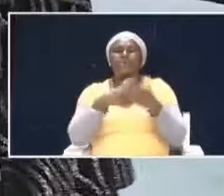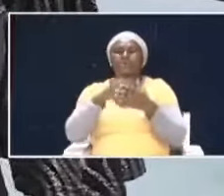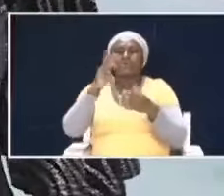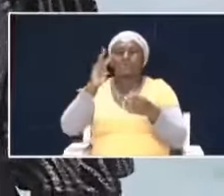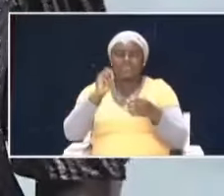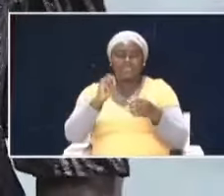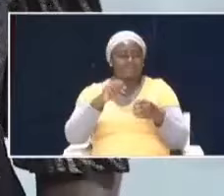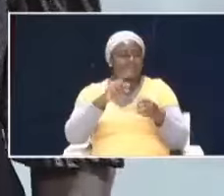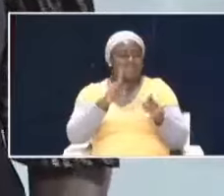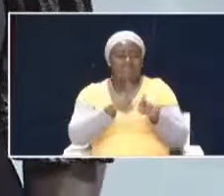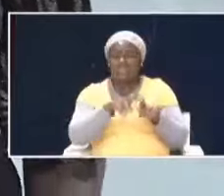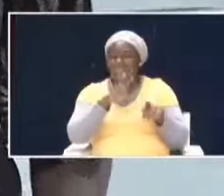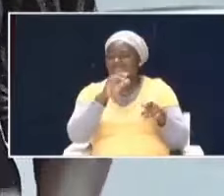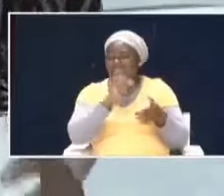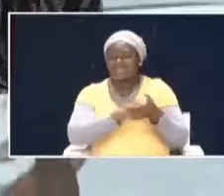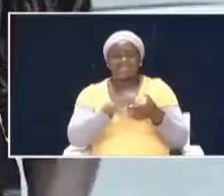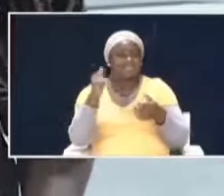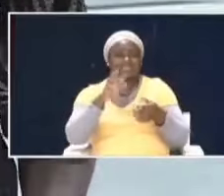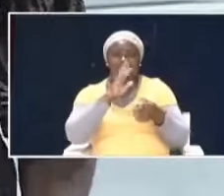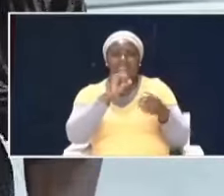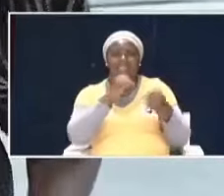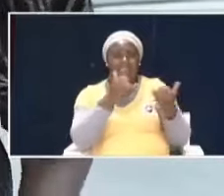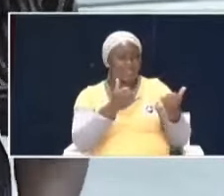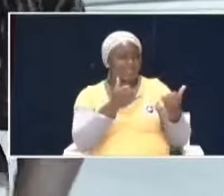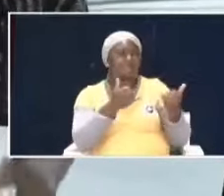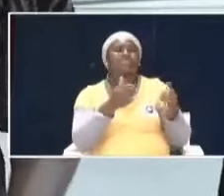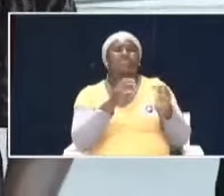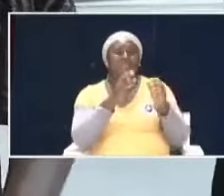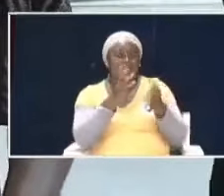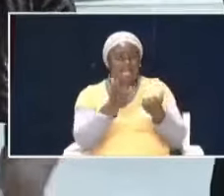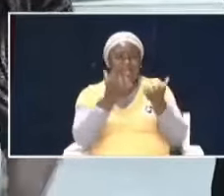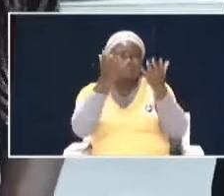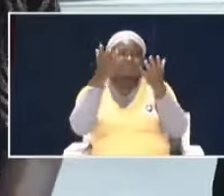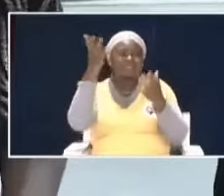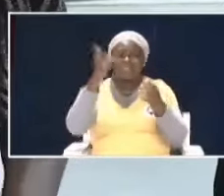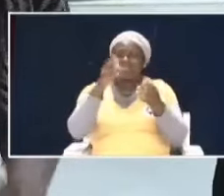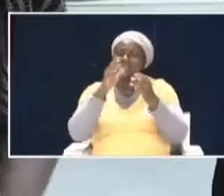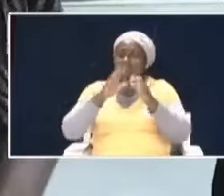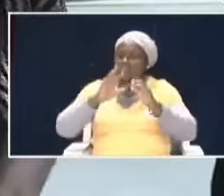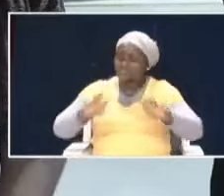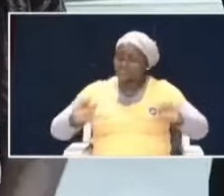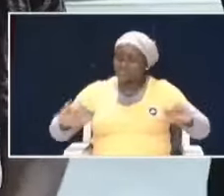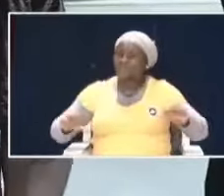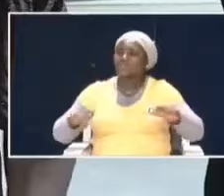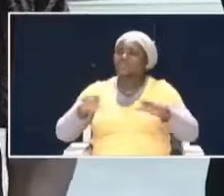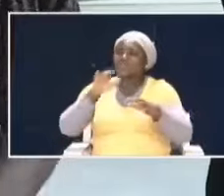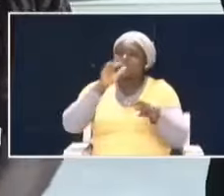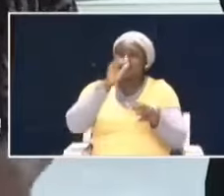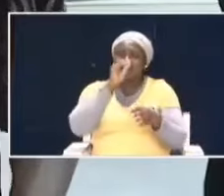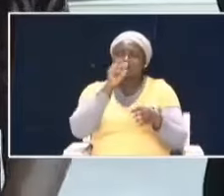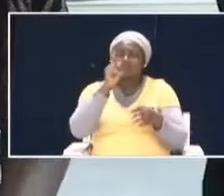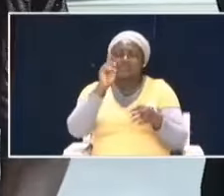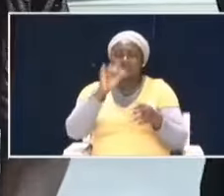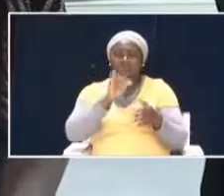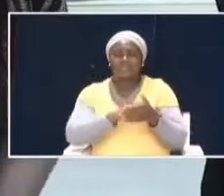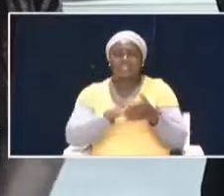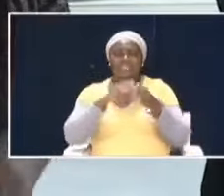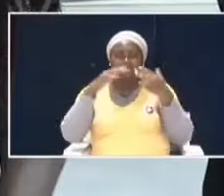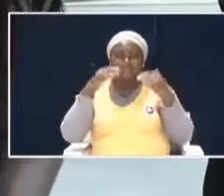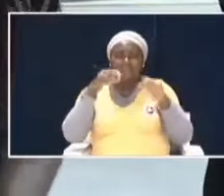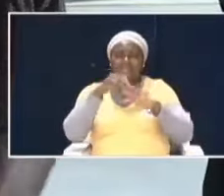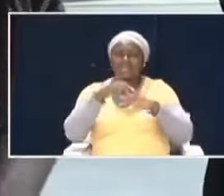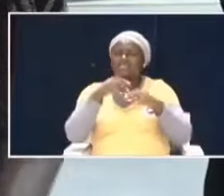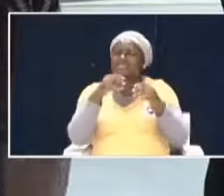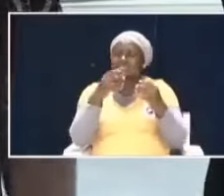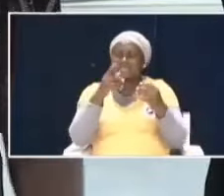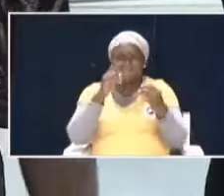that, they are now carrying their children. And the boy that we had at last, 2, all of them, they are now